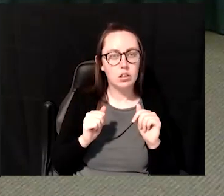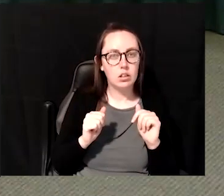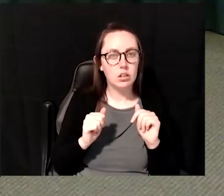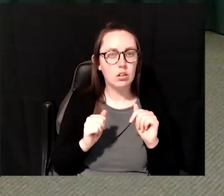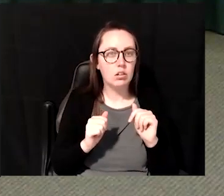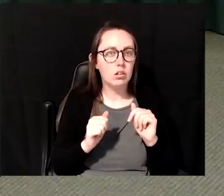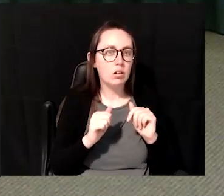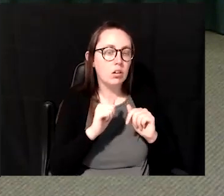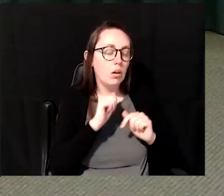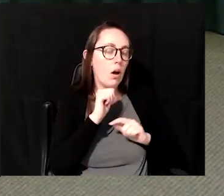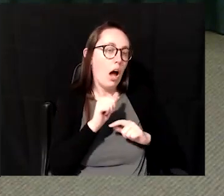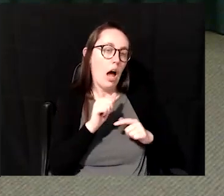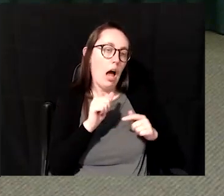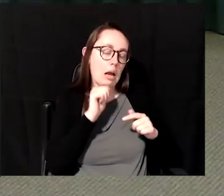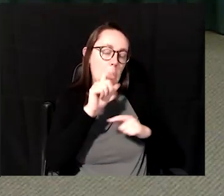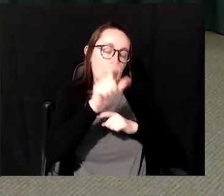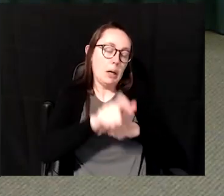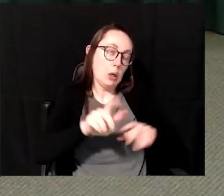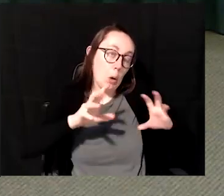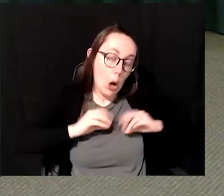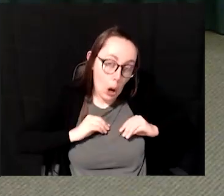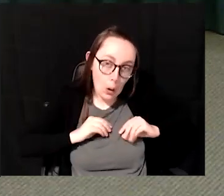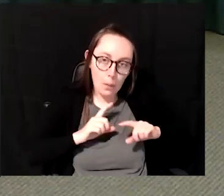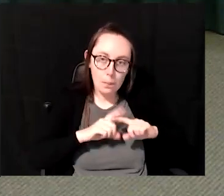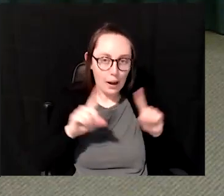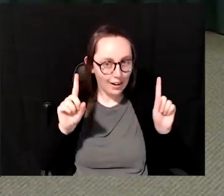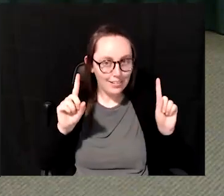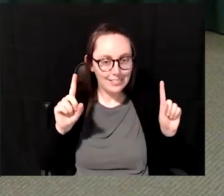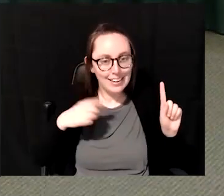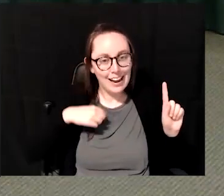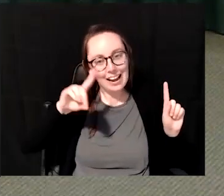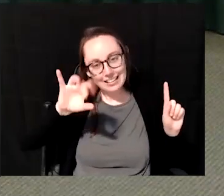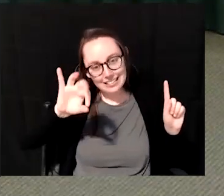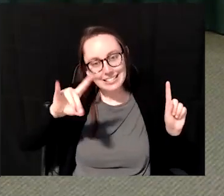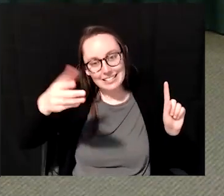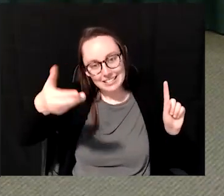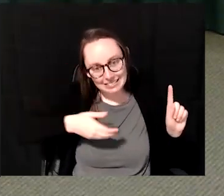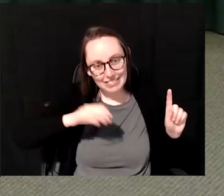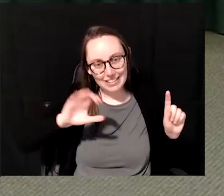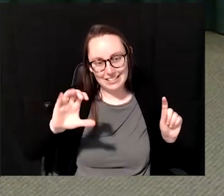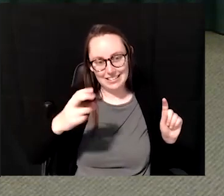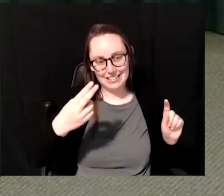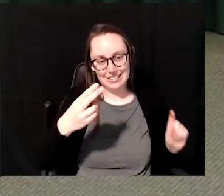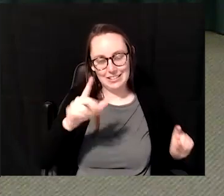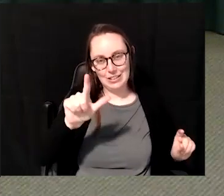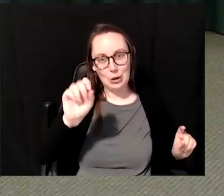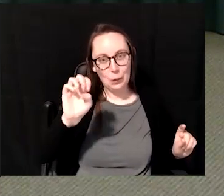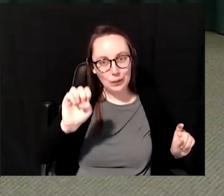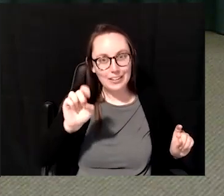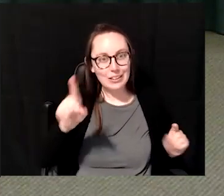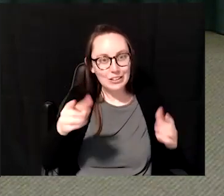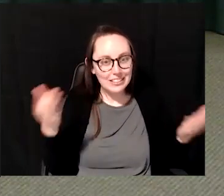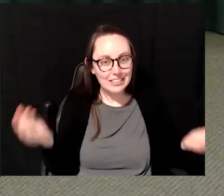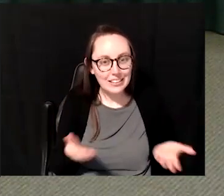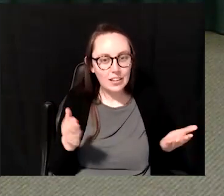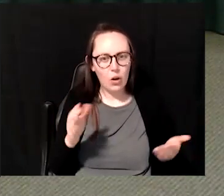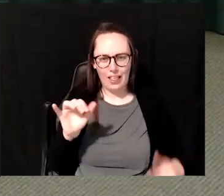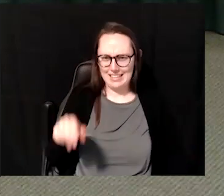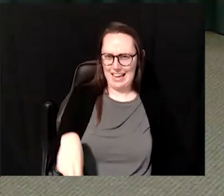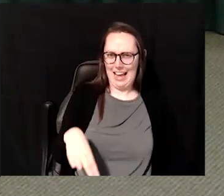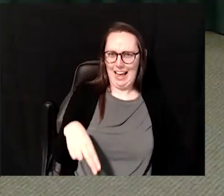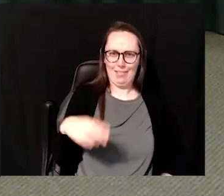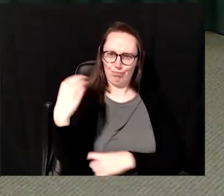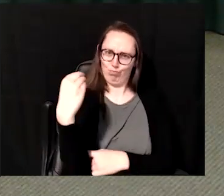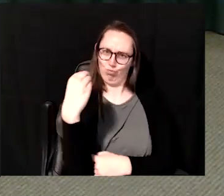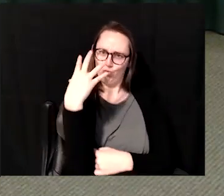need to take ownership or anything but I did invite Chloe and she's here so um well that is a high definition to